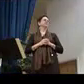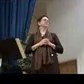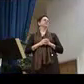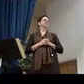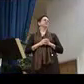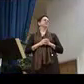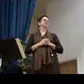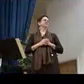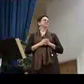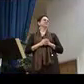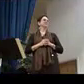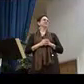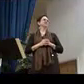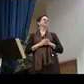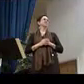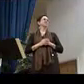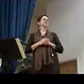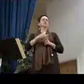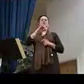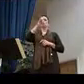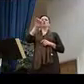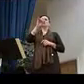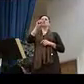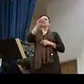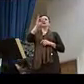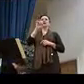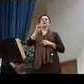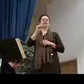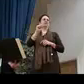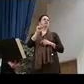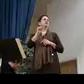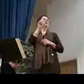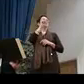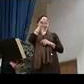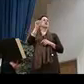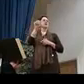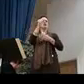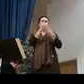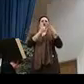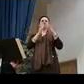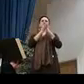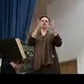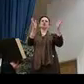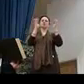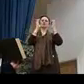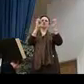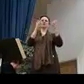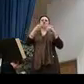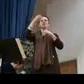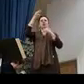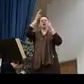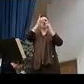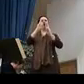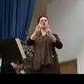Josiah John Farley, Associate of Arts, General Education, High Honors.